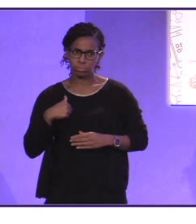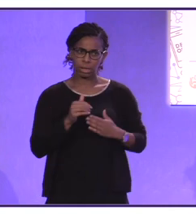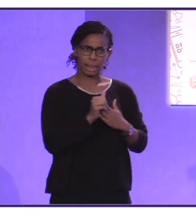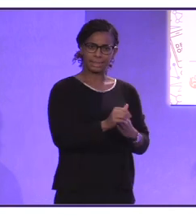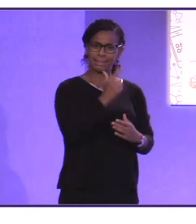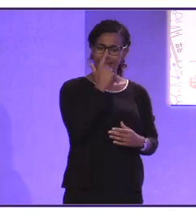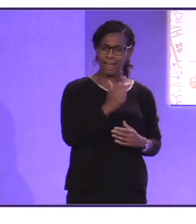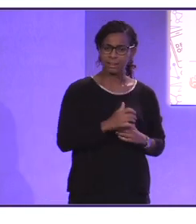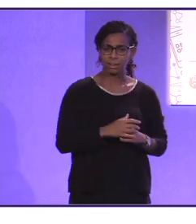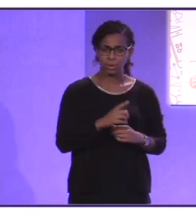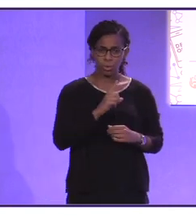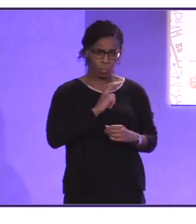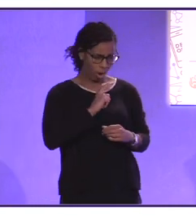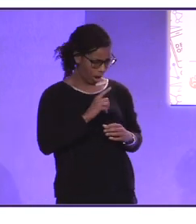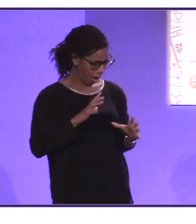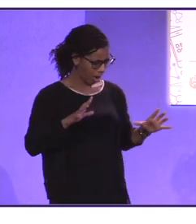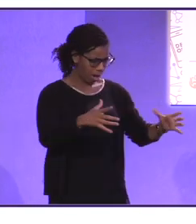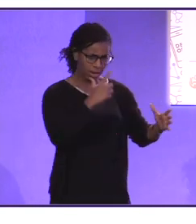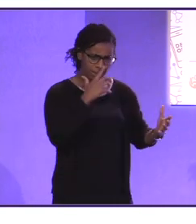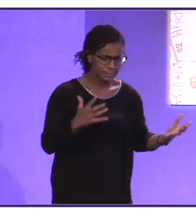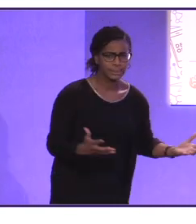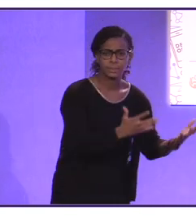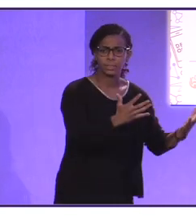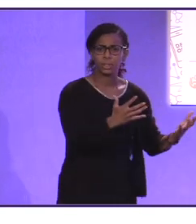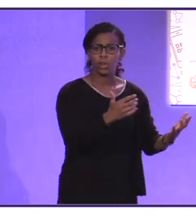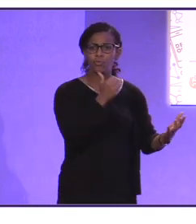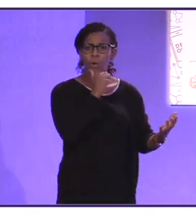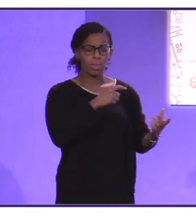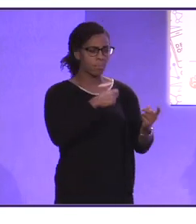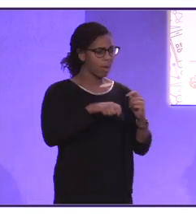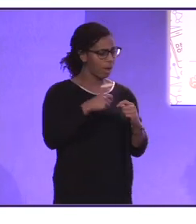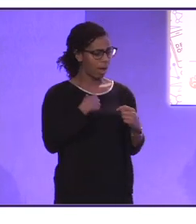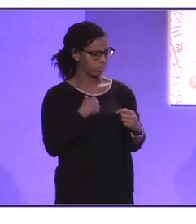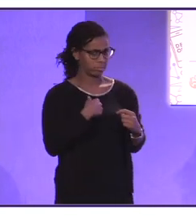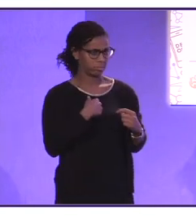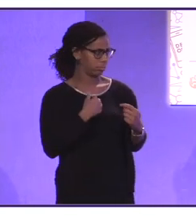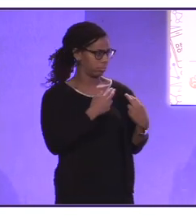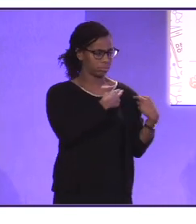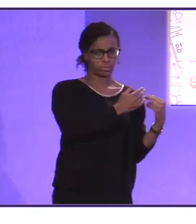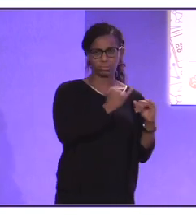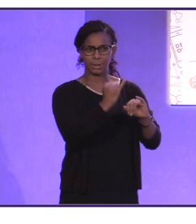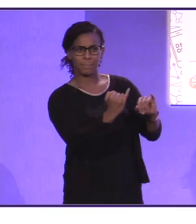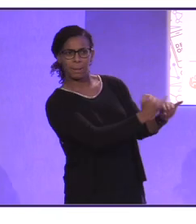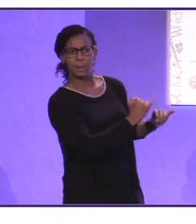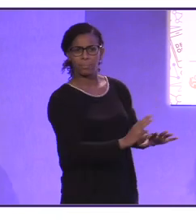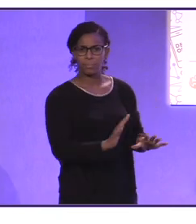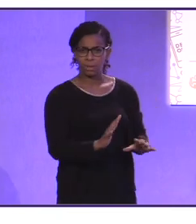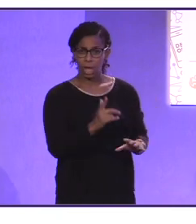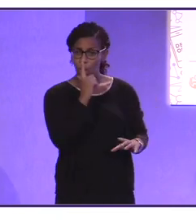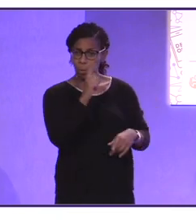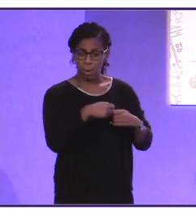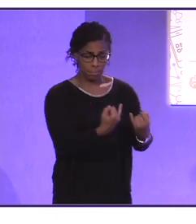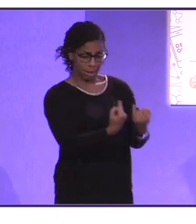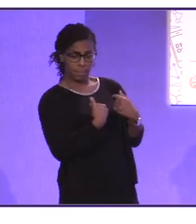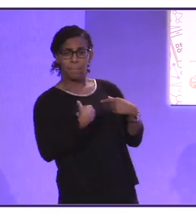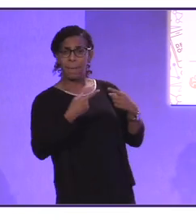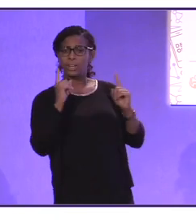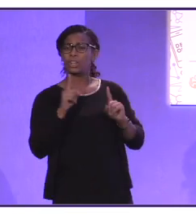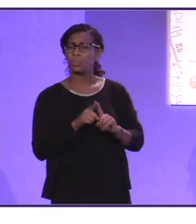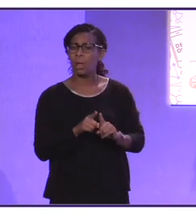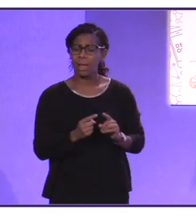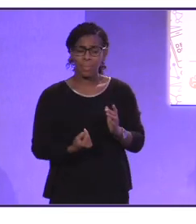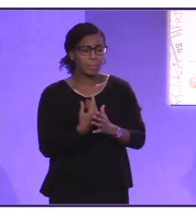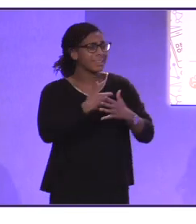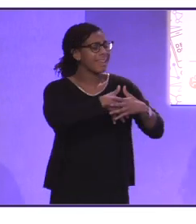instant that happens, there's a scapegoat. And managers can get scapegoated in toxic environments, as can any minority group. And it's important, I think,